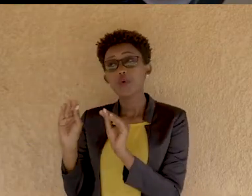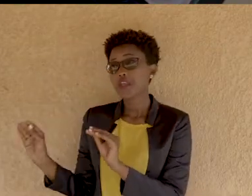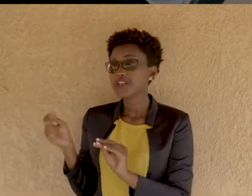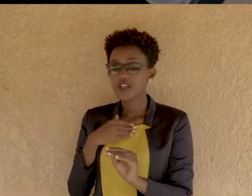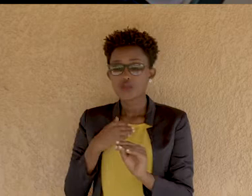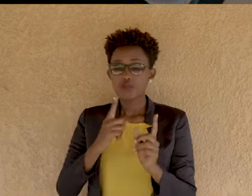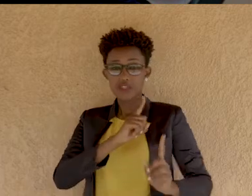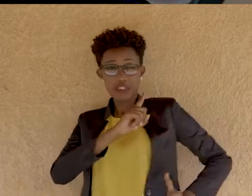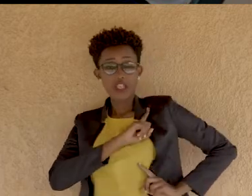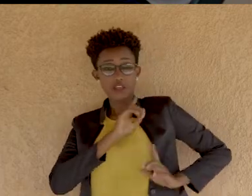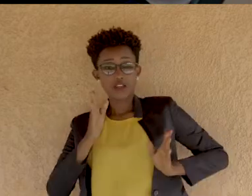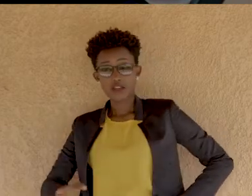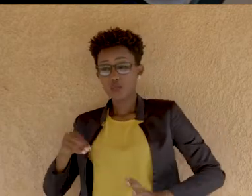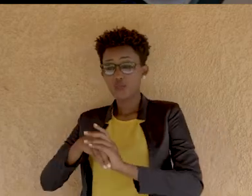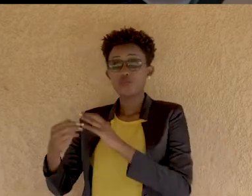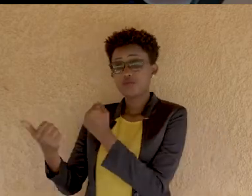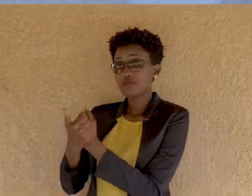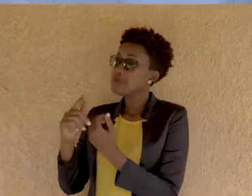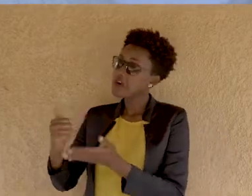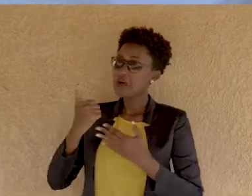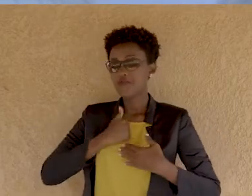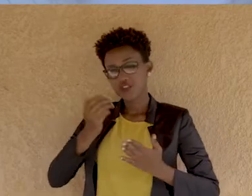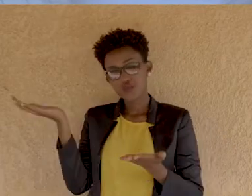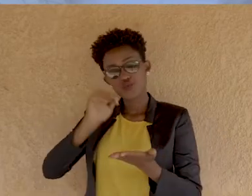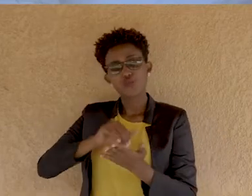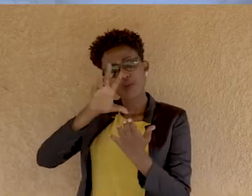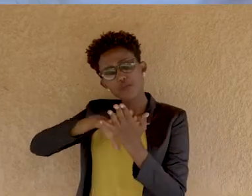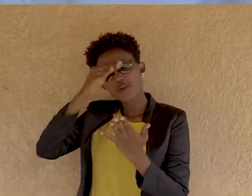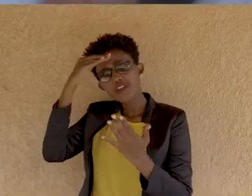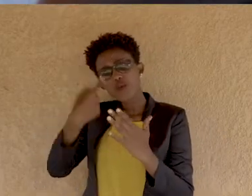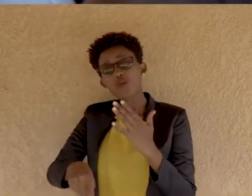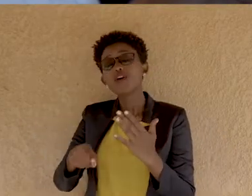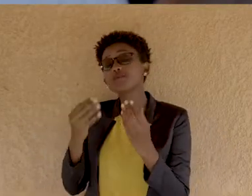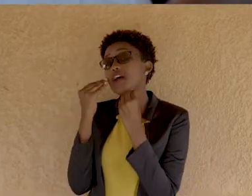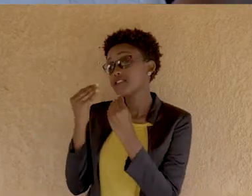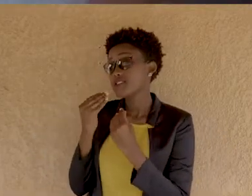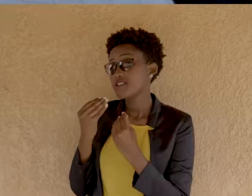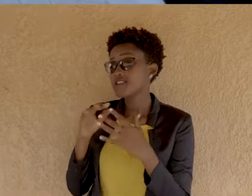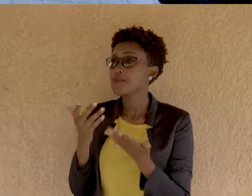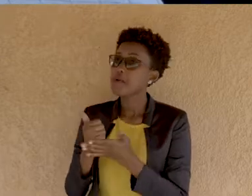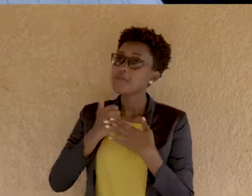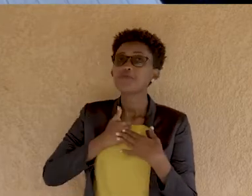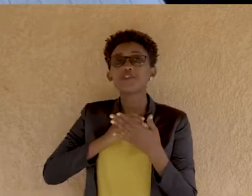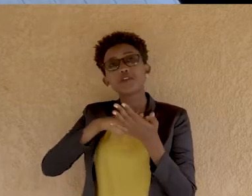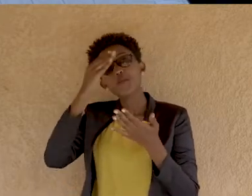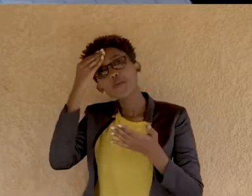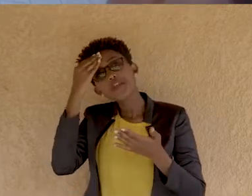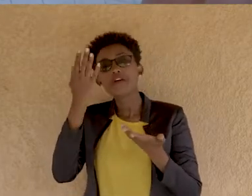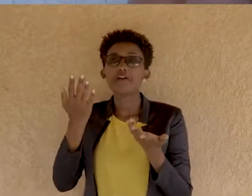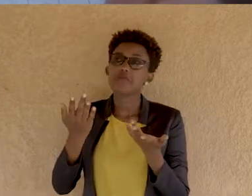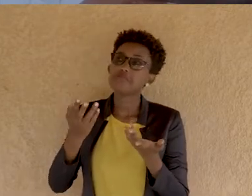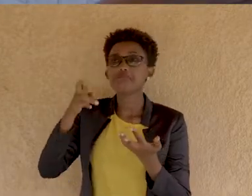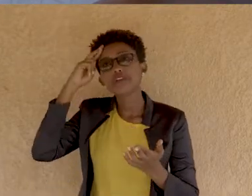kuko iyo twamaraga kwiga. After my study session with the teacher, the prison warden would help me revise what I had